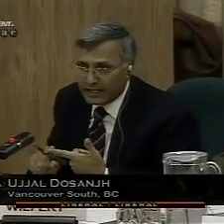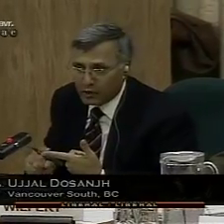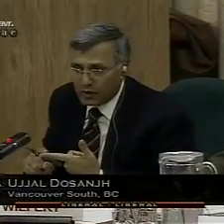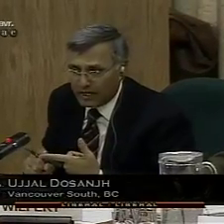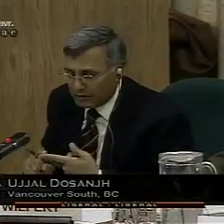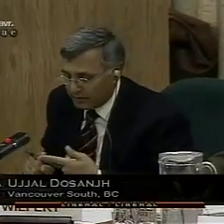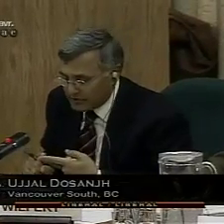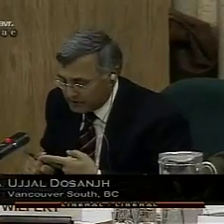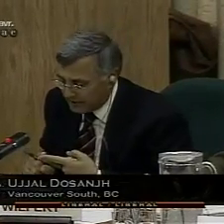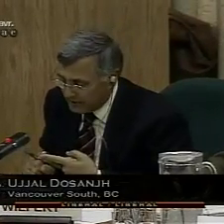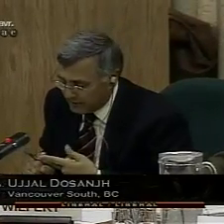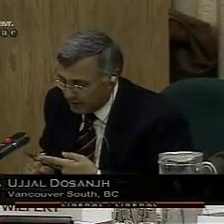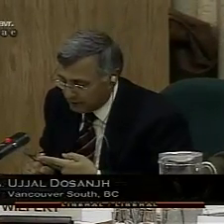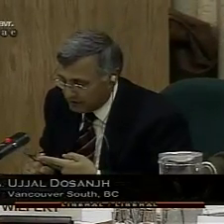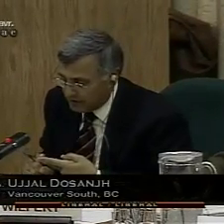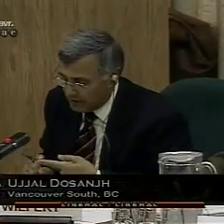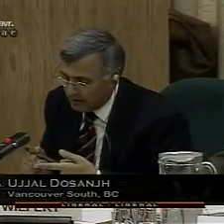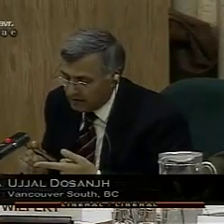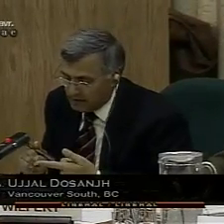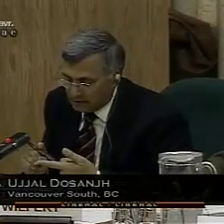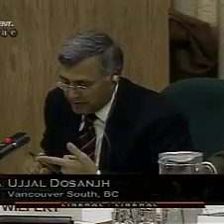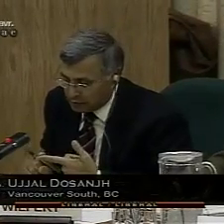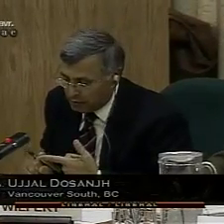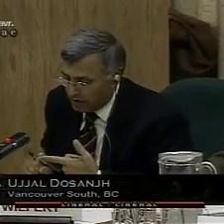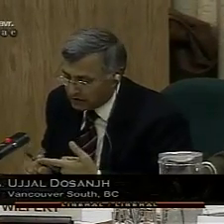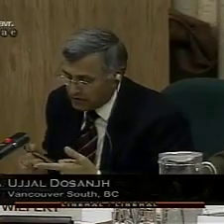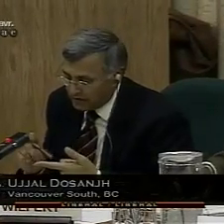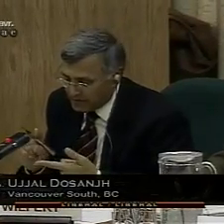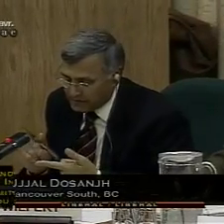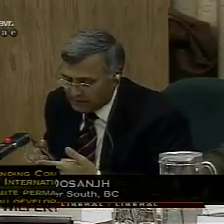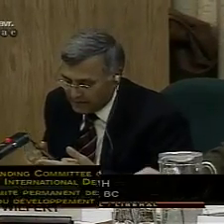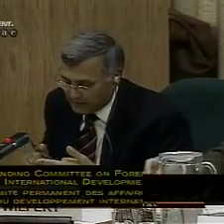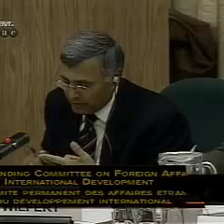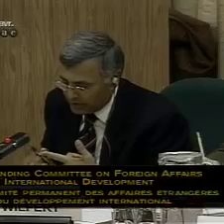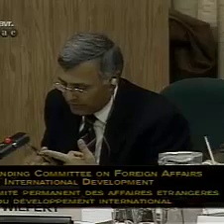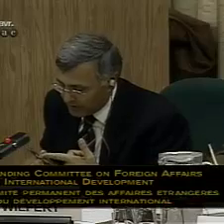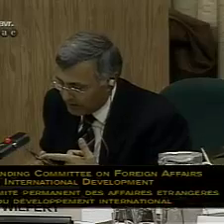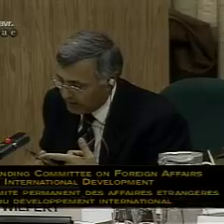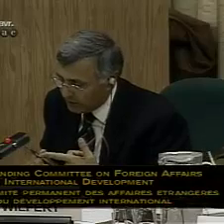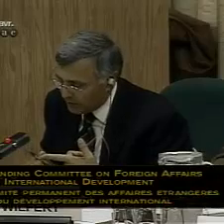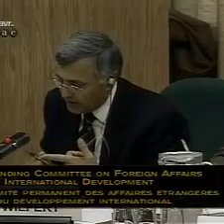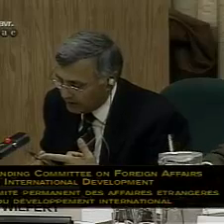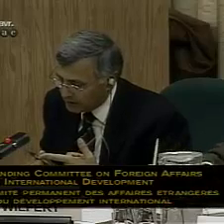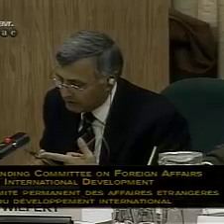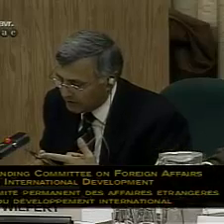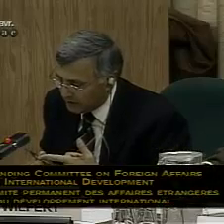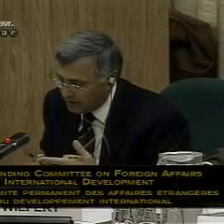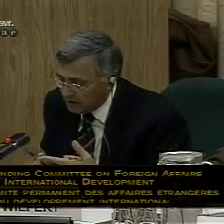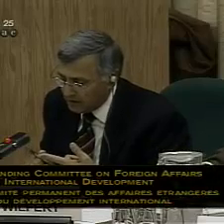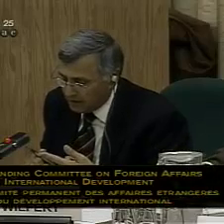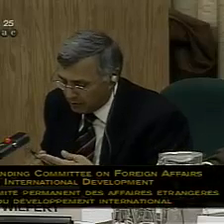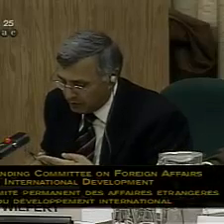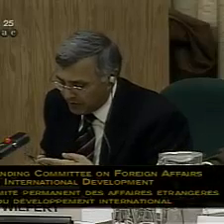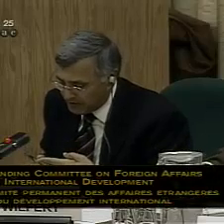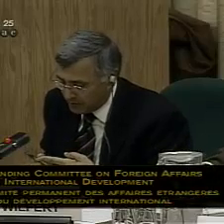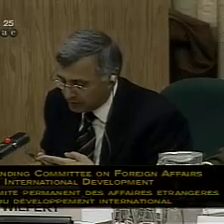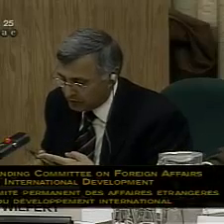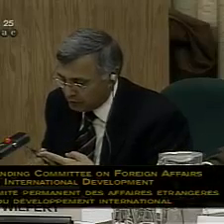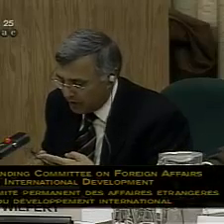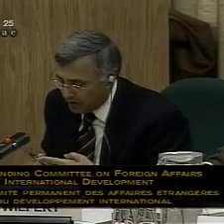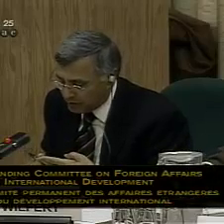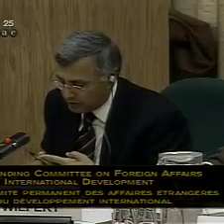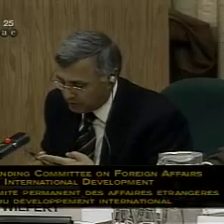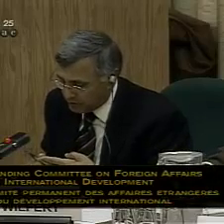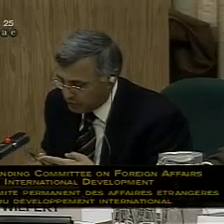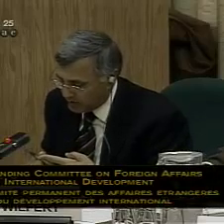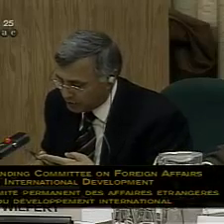if you take into account the misleading about the Red Cross, the misleading about the ability and the willingness of the Human Rights Commission